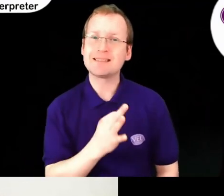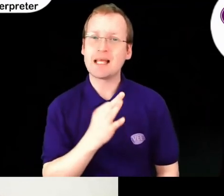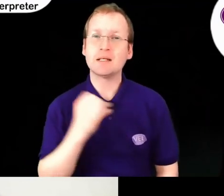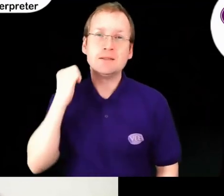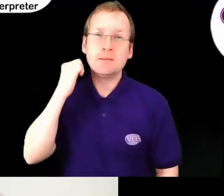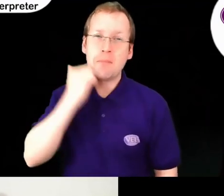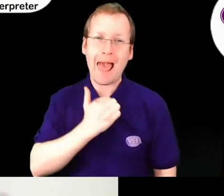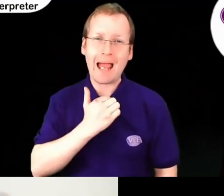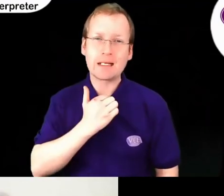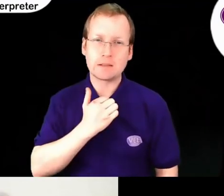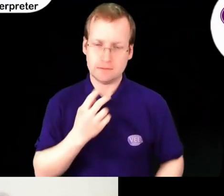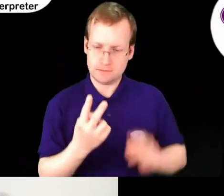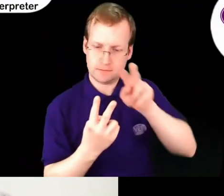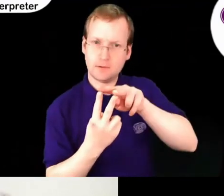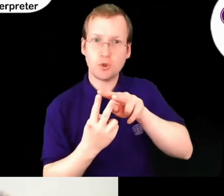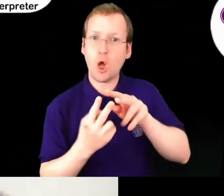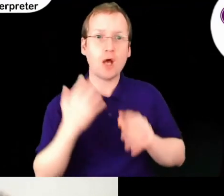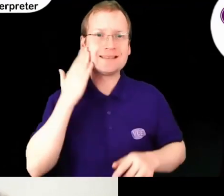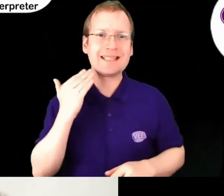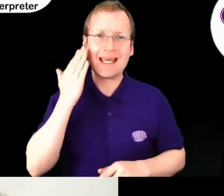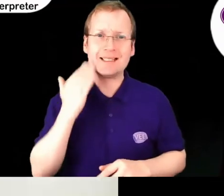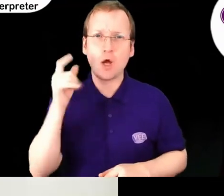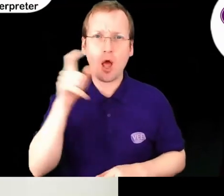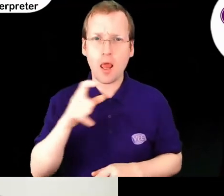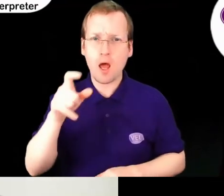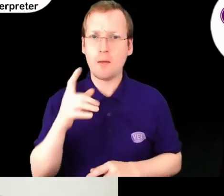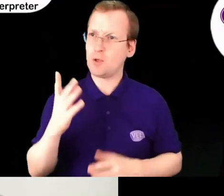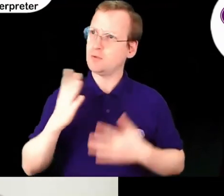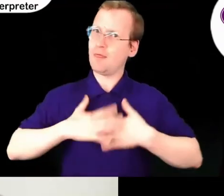were the colours, not the skin colour, but